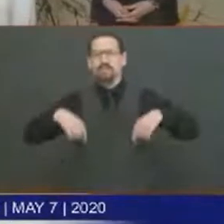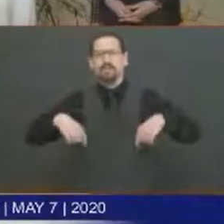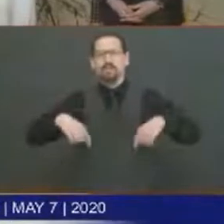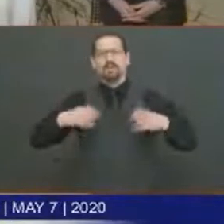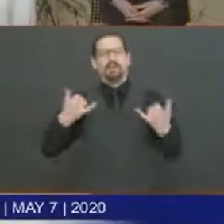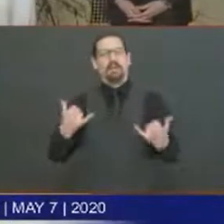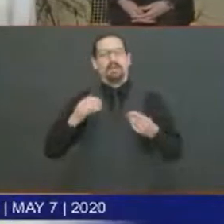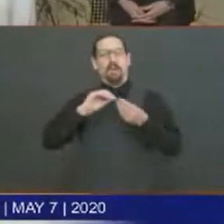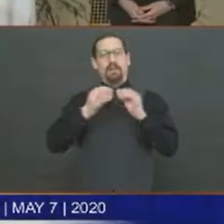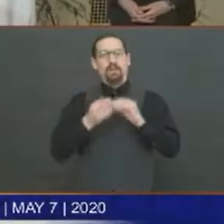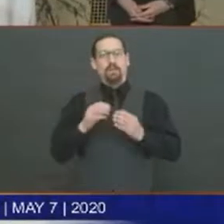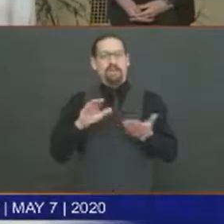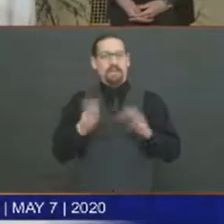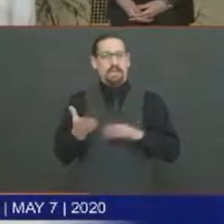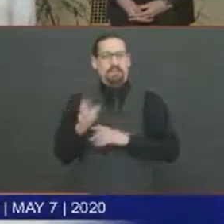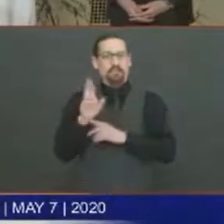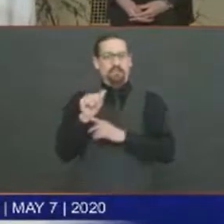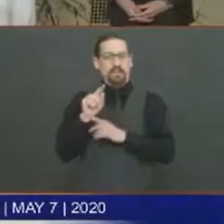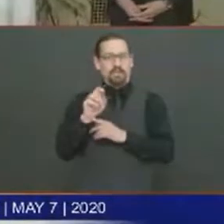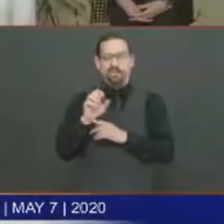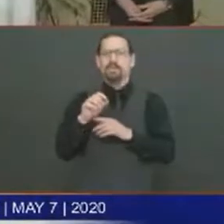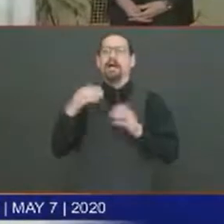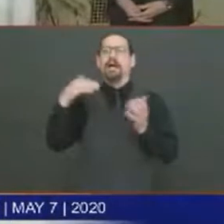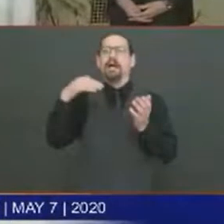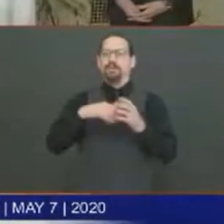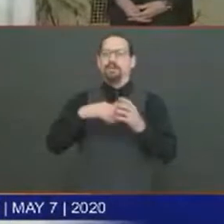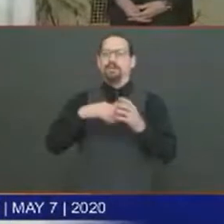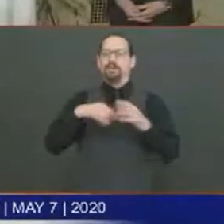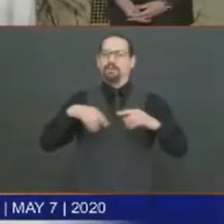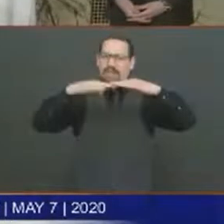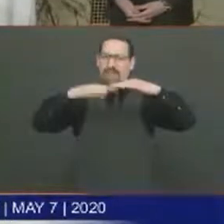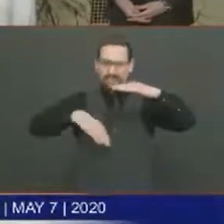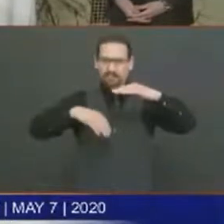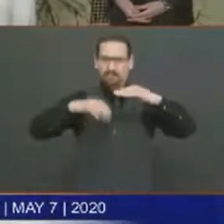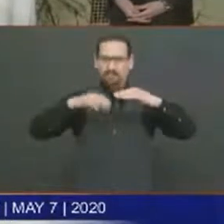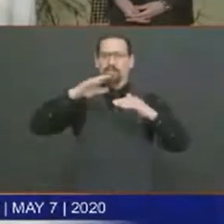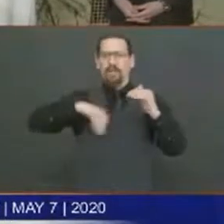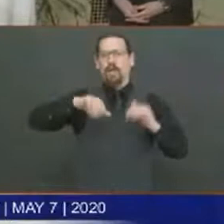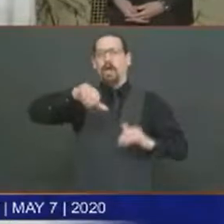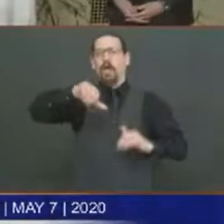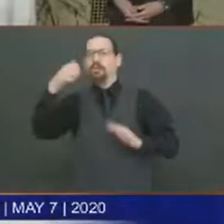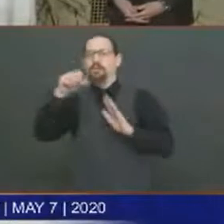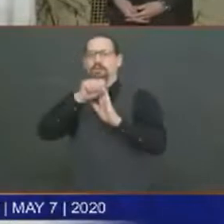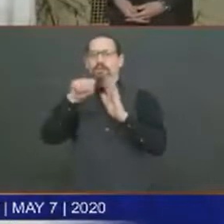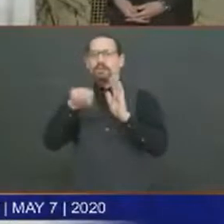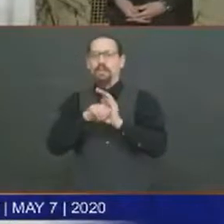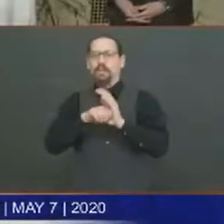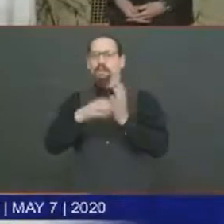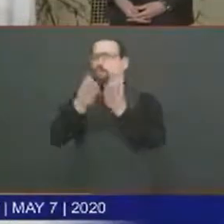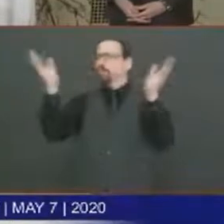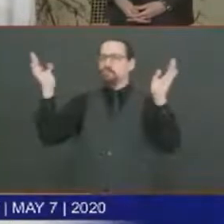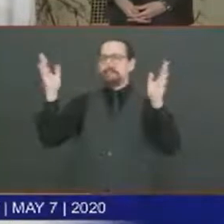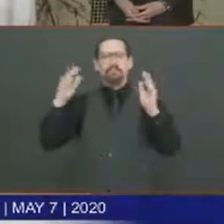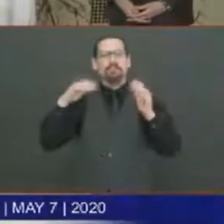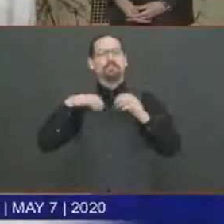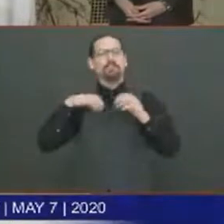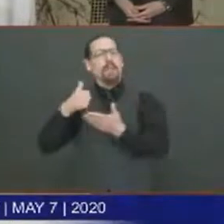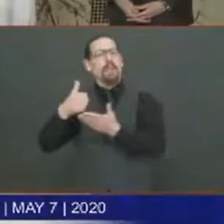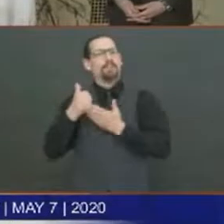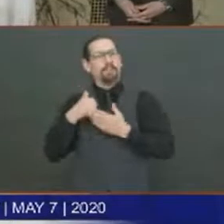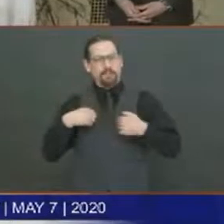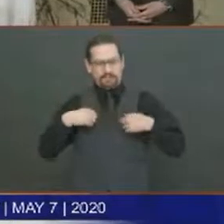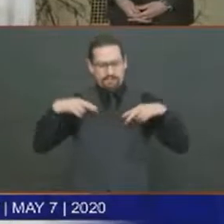rate than some of our neighboring states can make it such that the proportion of our fatalities that are in congregate